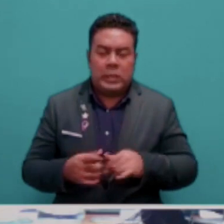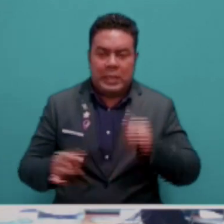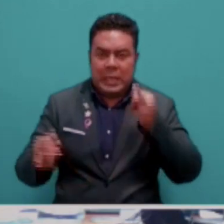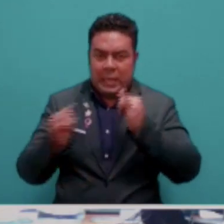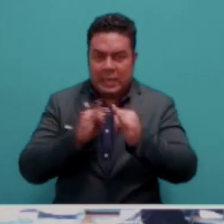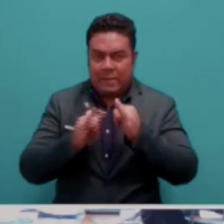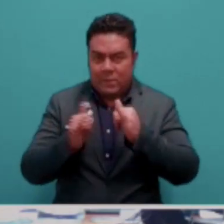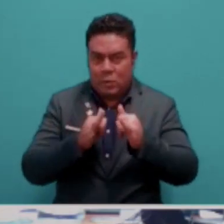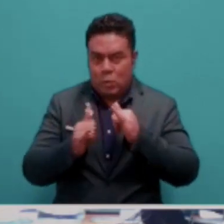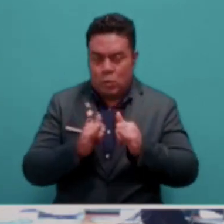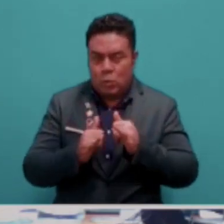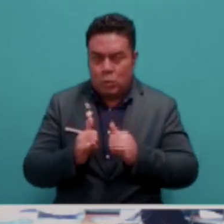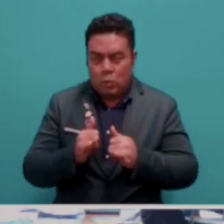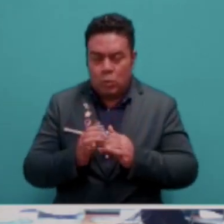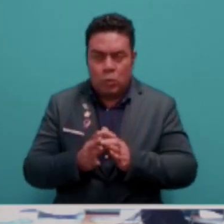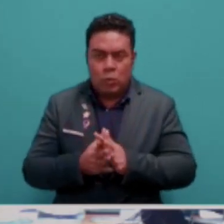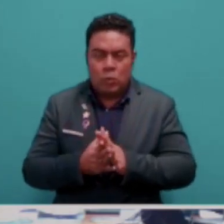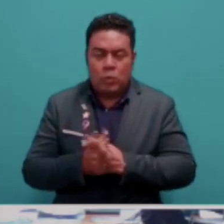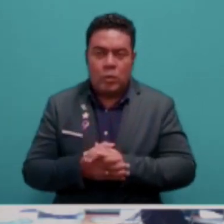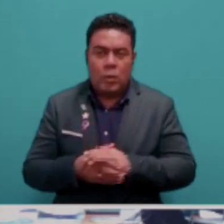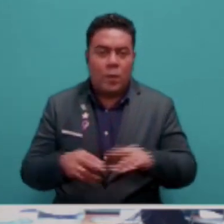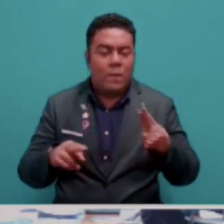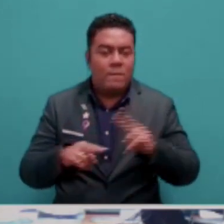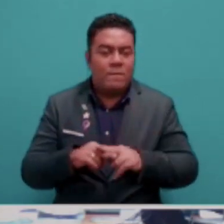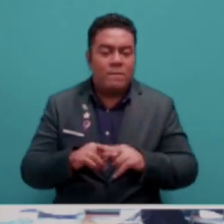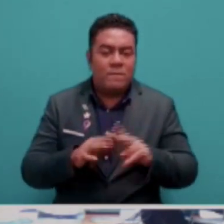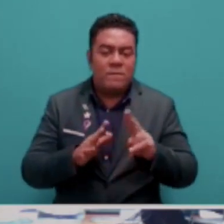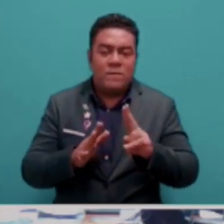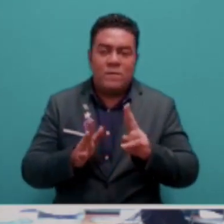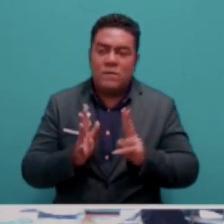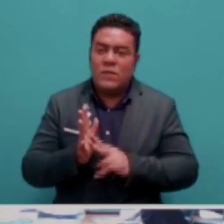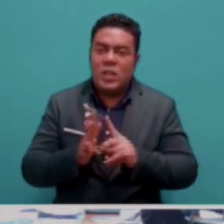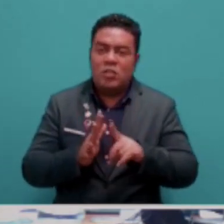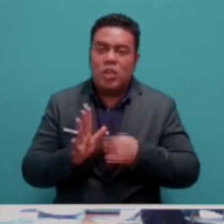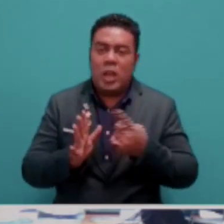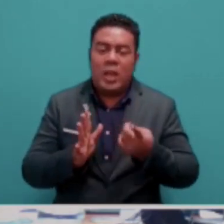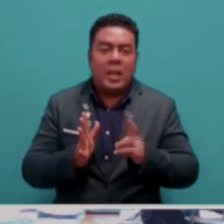interviews that he has been having lately with Vijay Narayan, Mr. Speaker, sir?